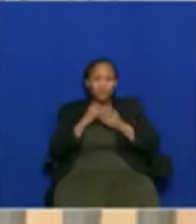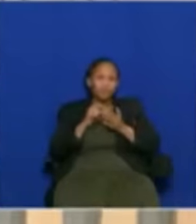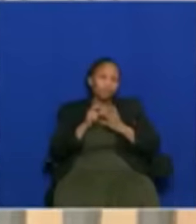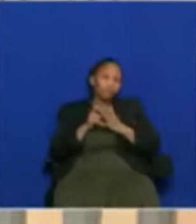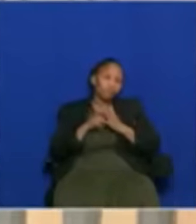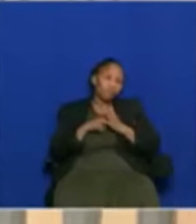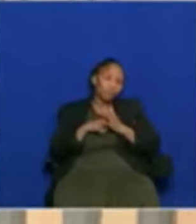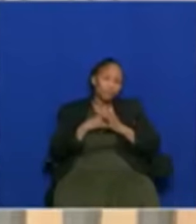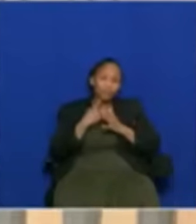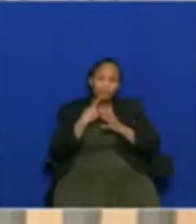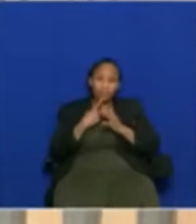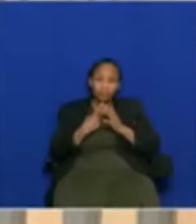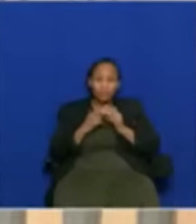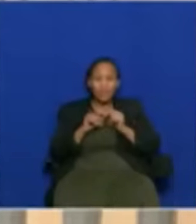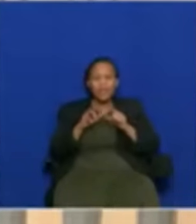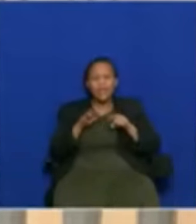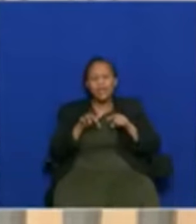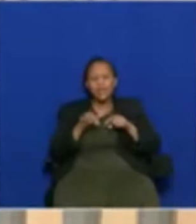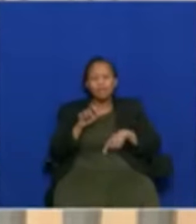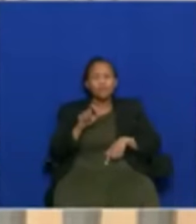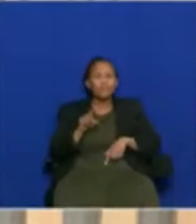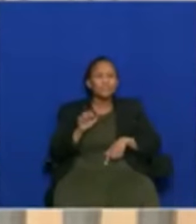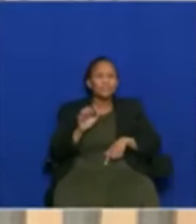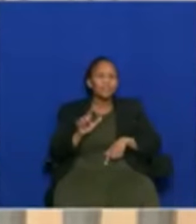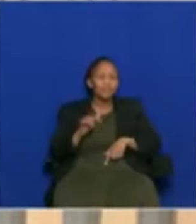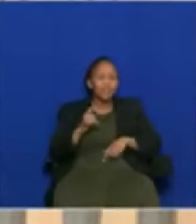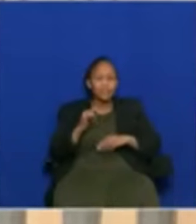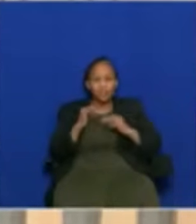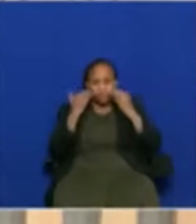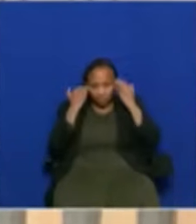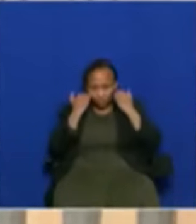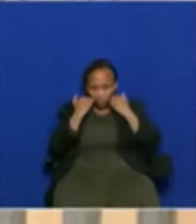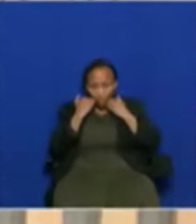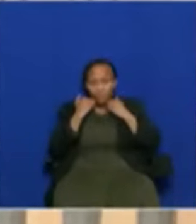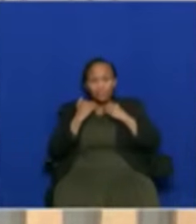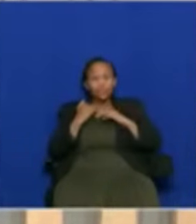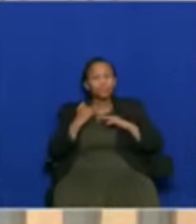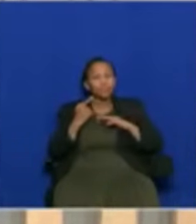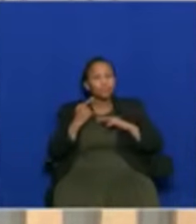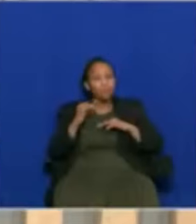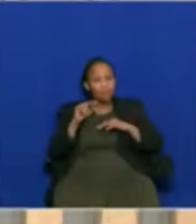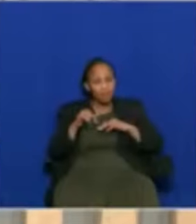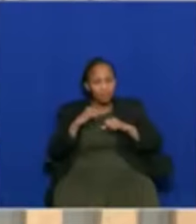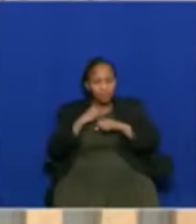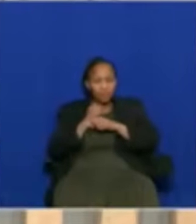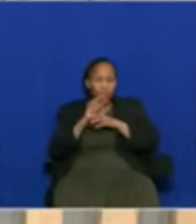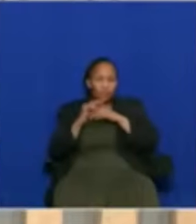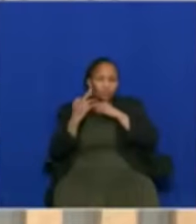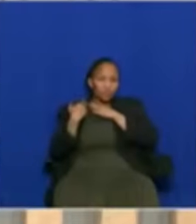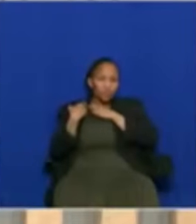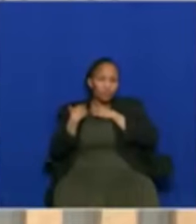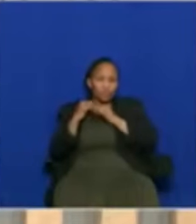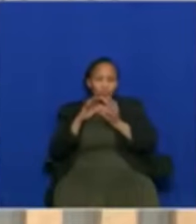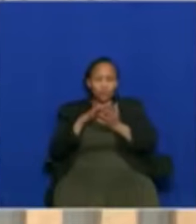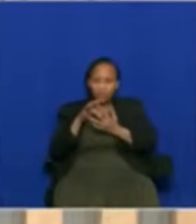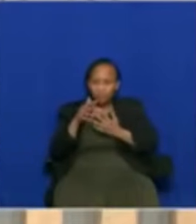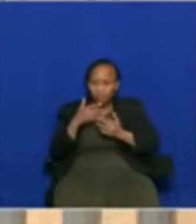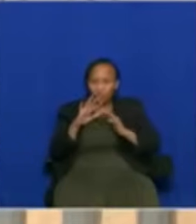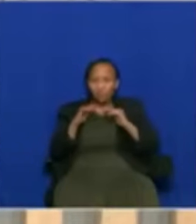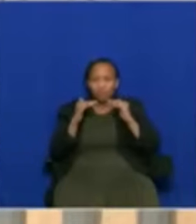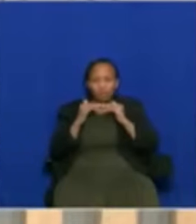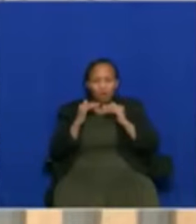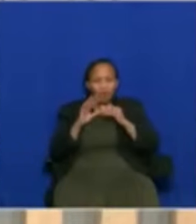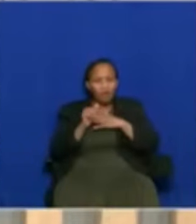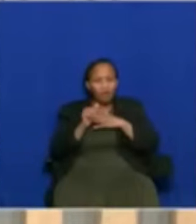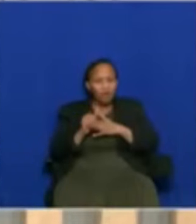19.7, judges and magistrates are expected to give reasons to ensure accountability, transparency, fair appeals, guidance in future cases, and the